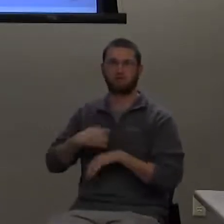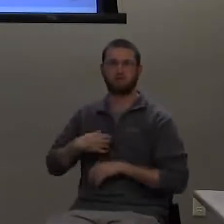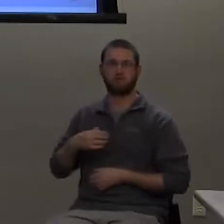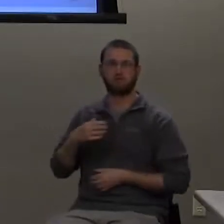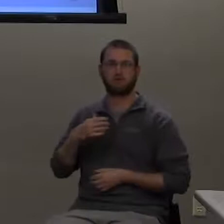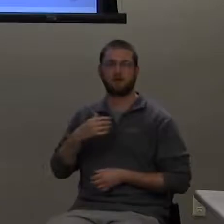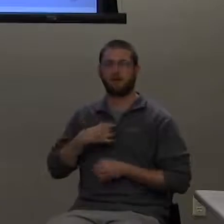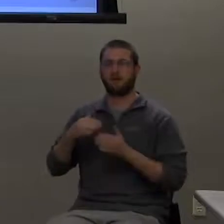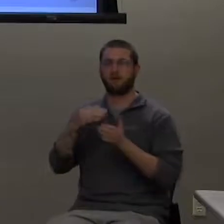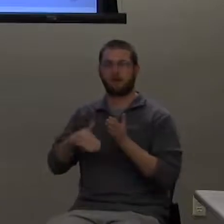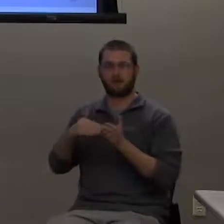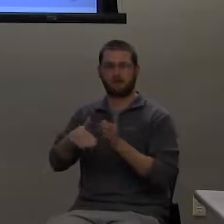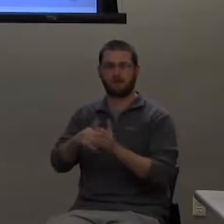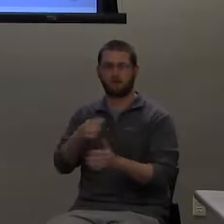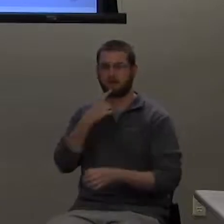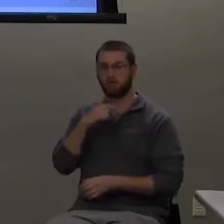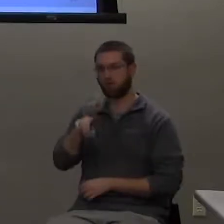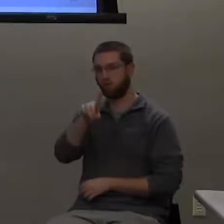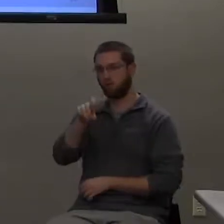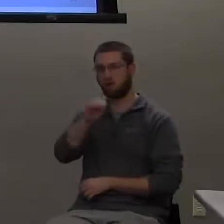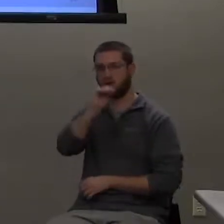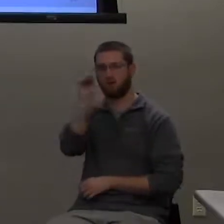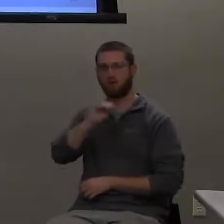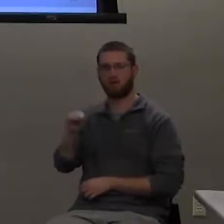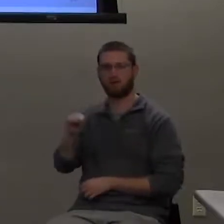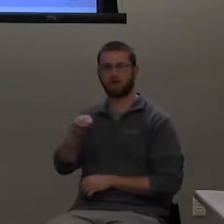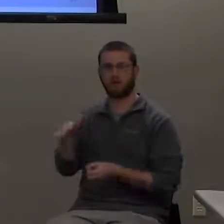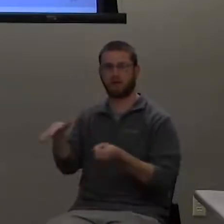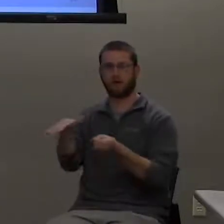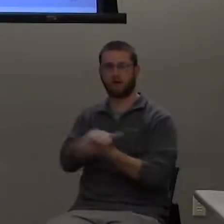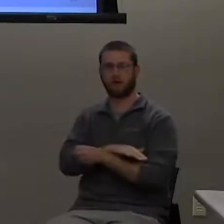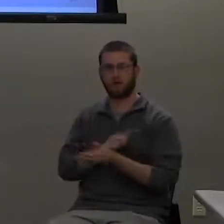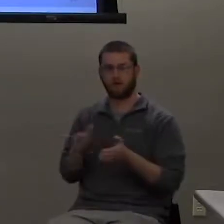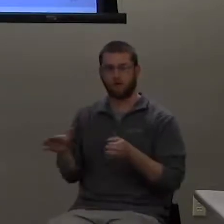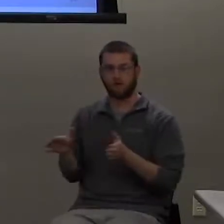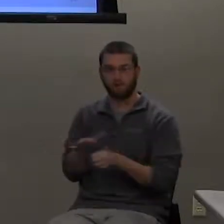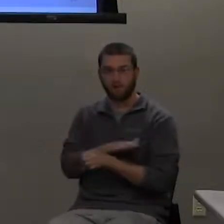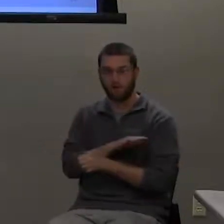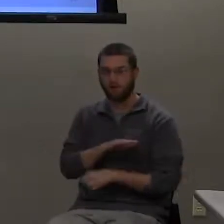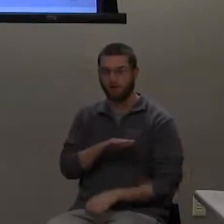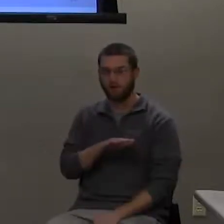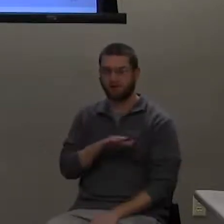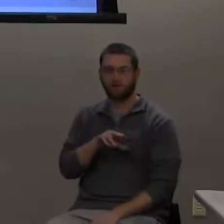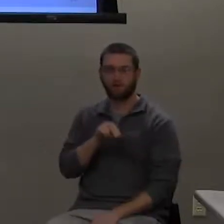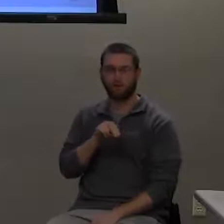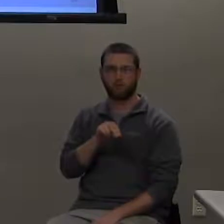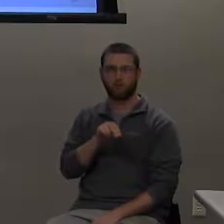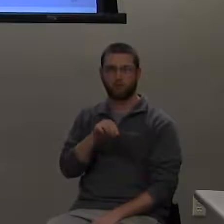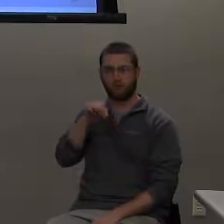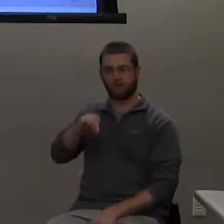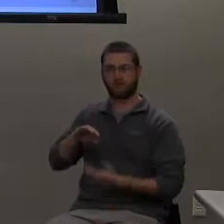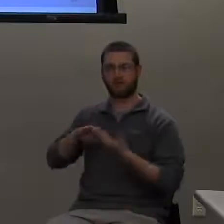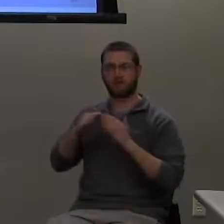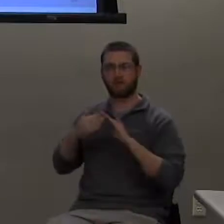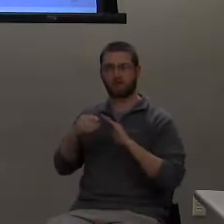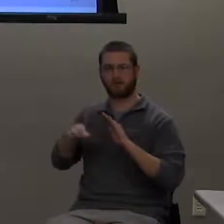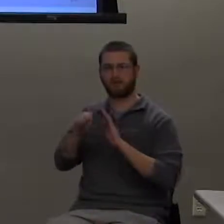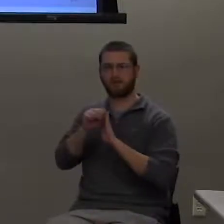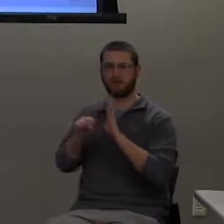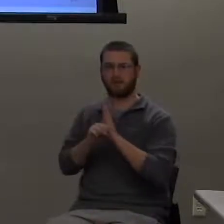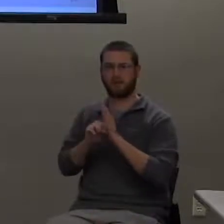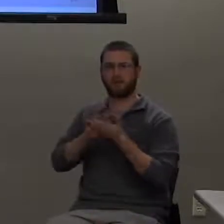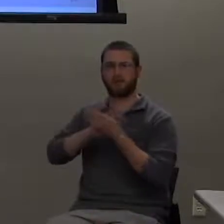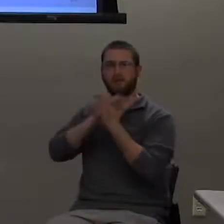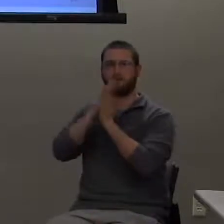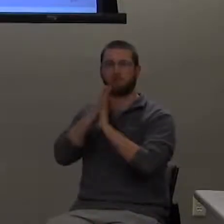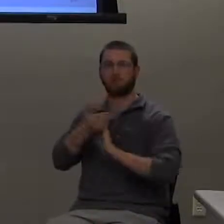that it's not 100% covered across the board, but this community, this state, has become very